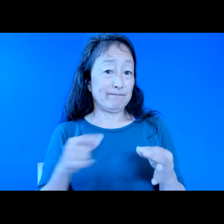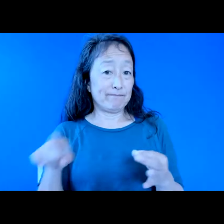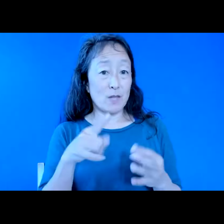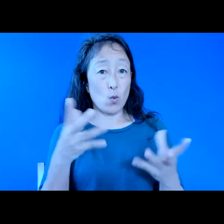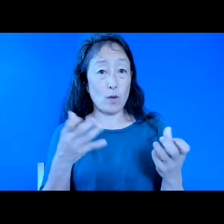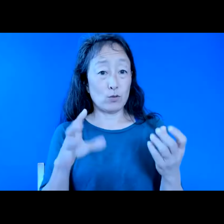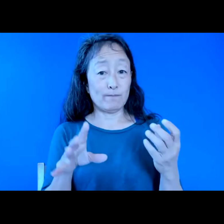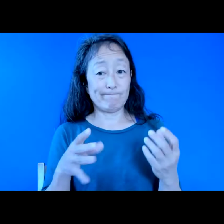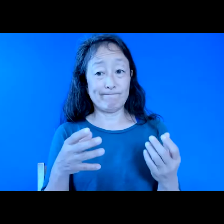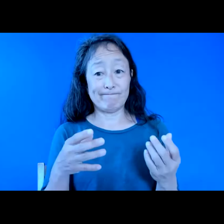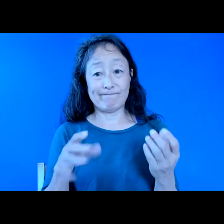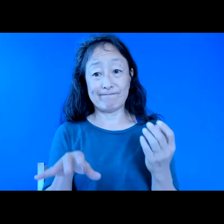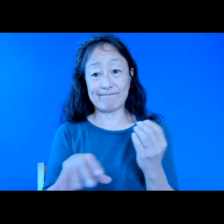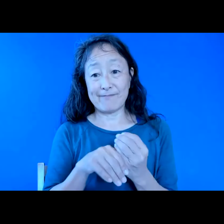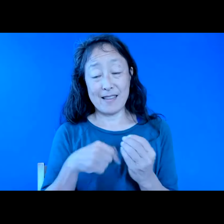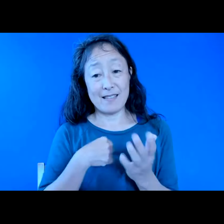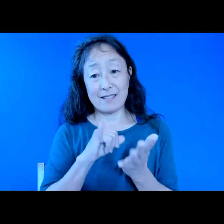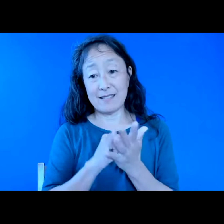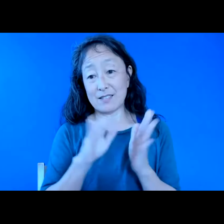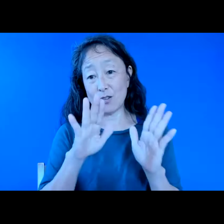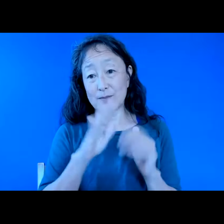chime in, that would be really awesome too.